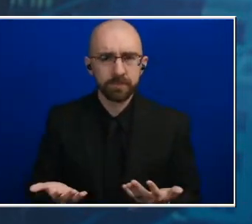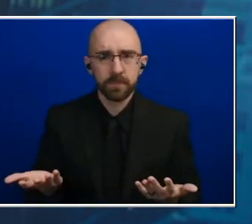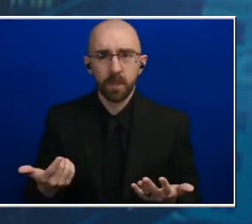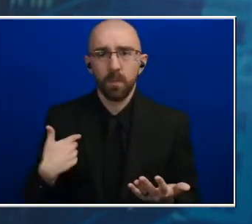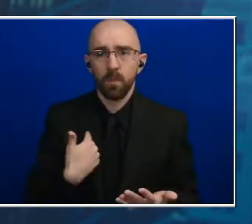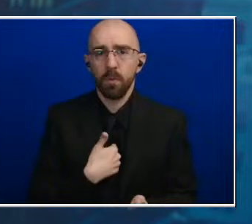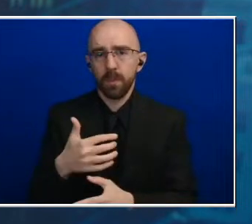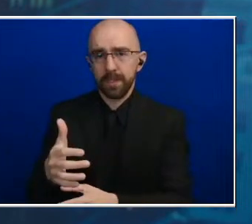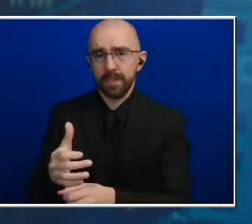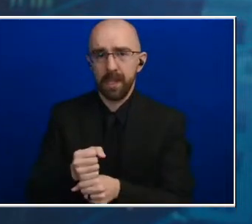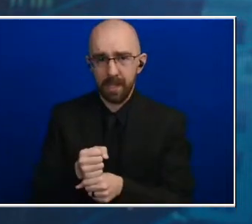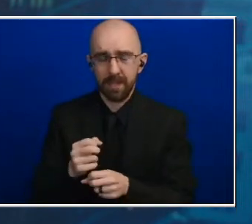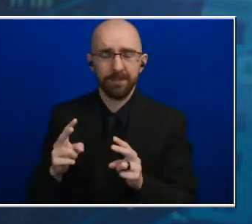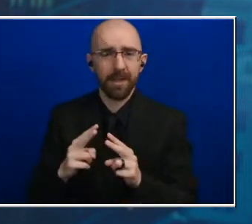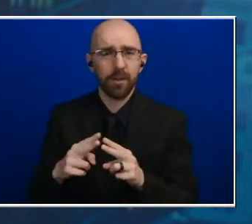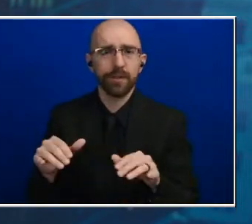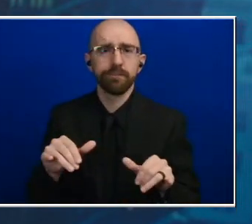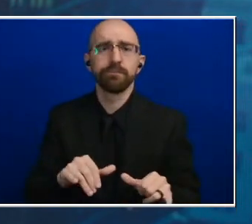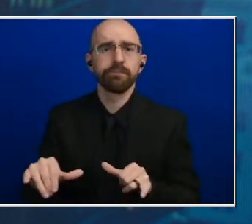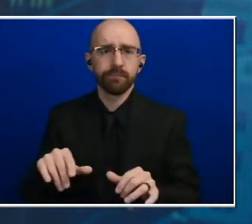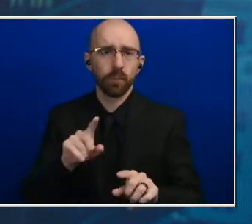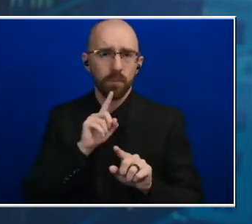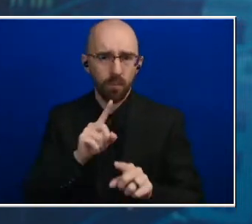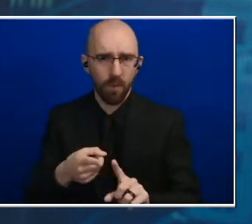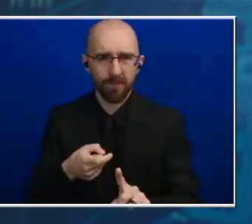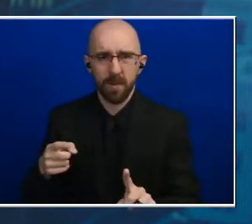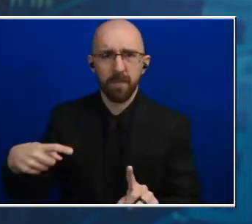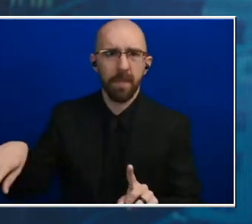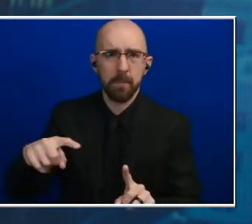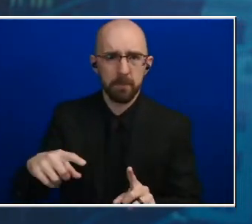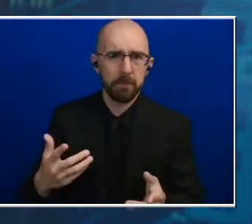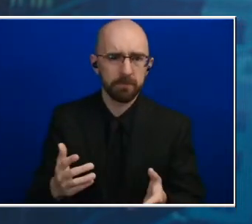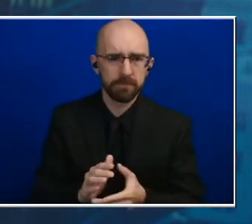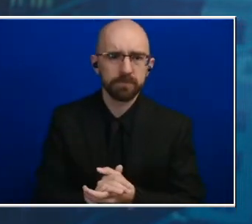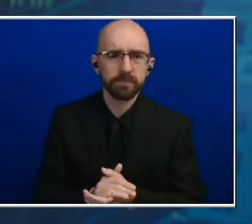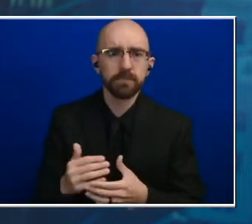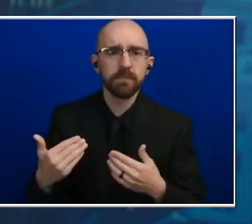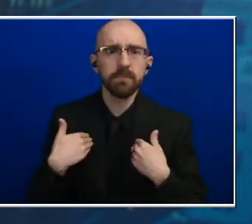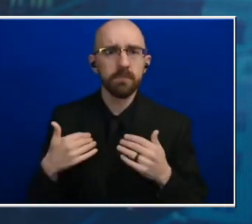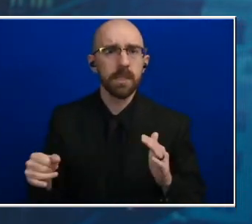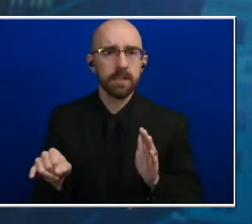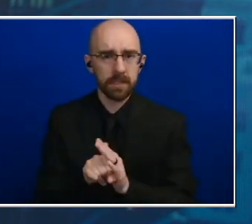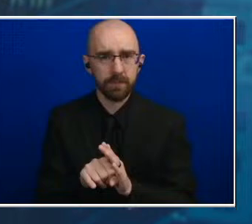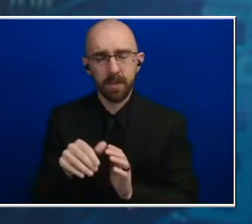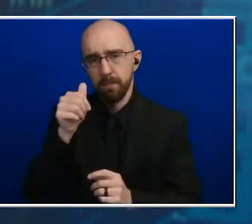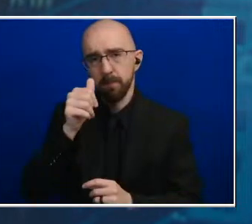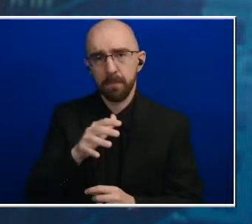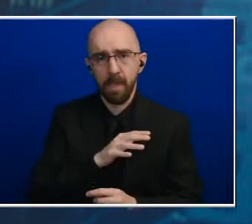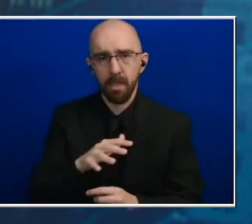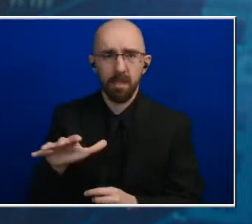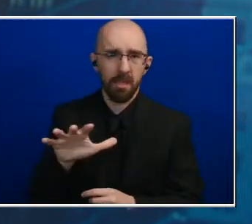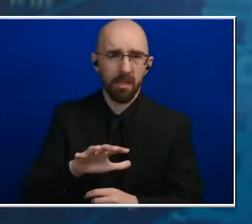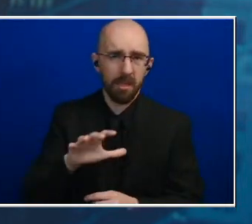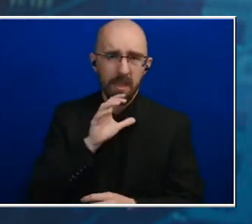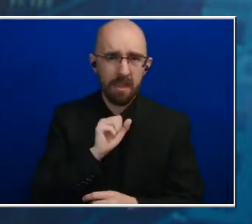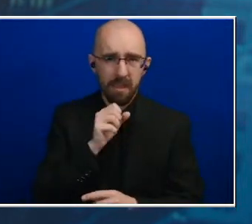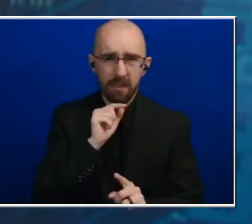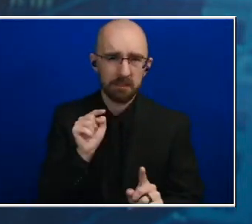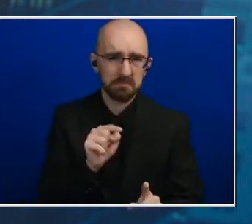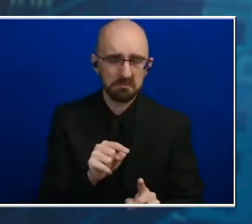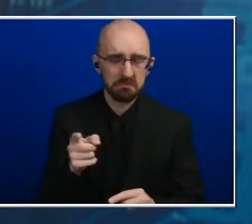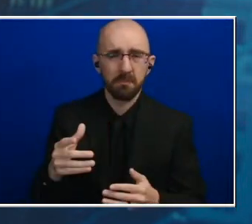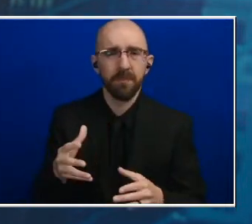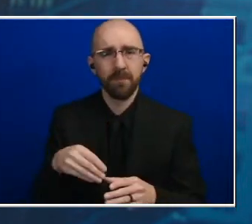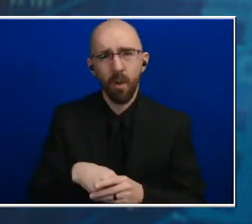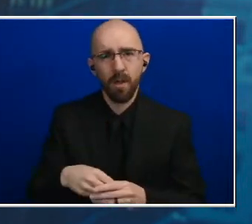very standardized report from them. We have identified a male of approximately this age who's been involved in a motor vehicle